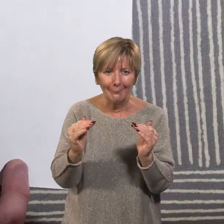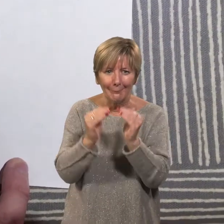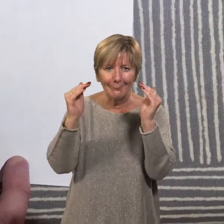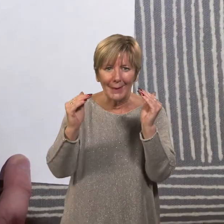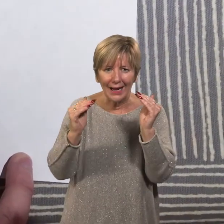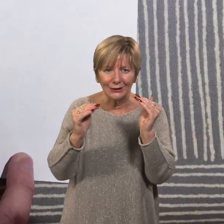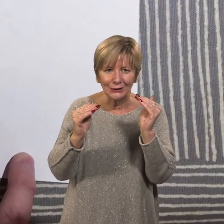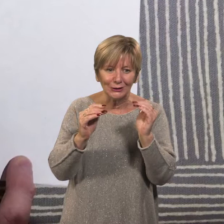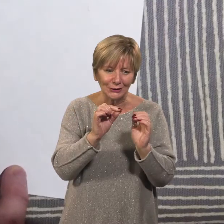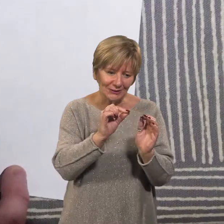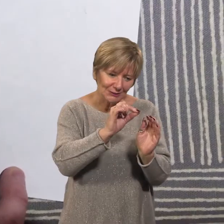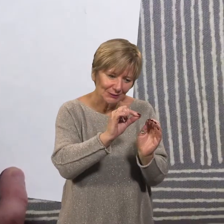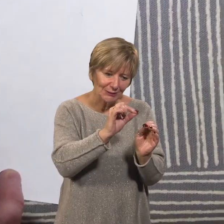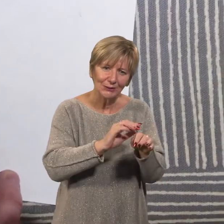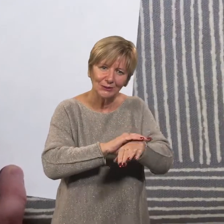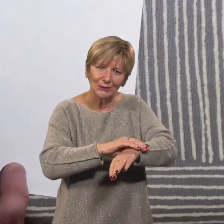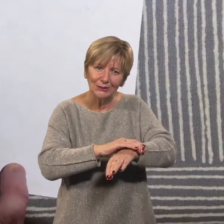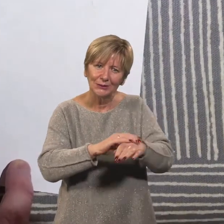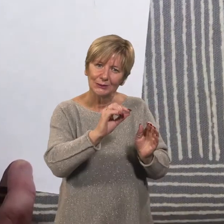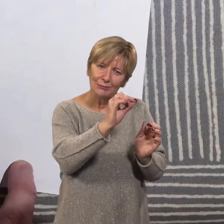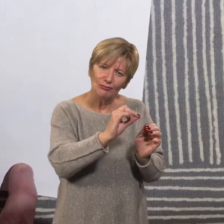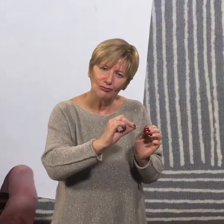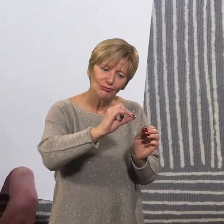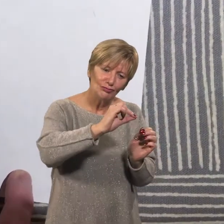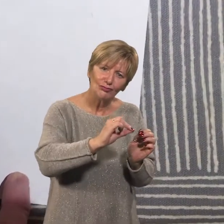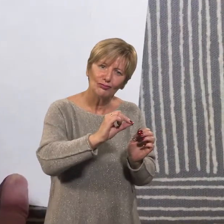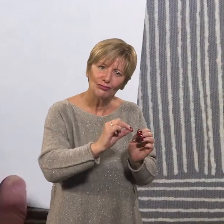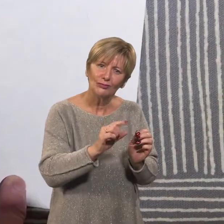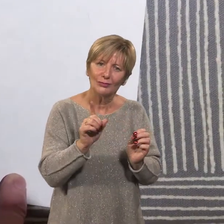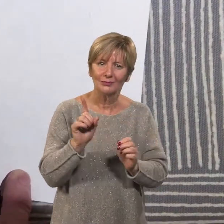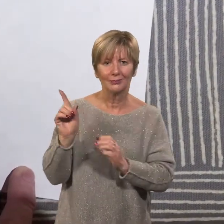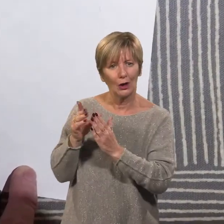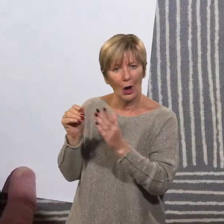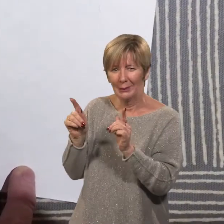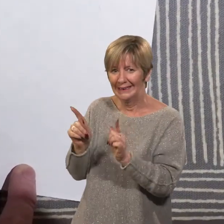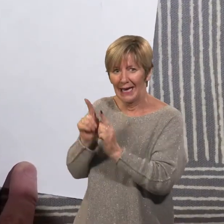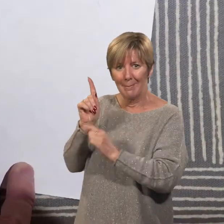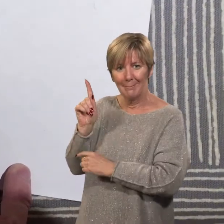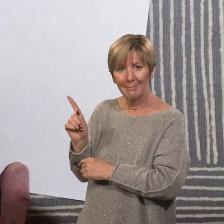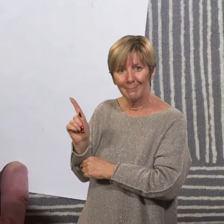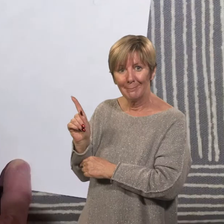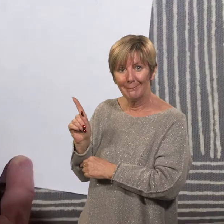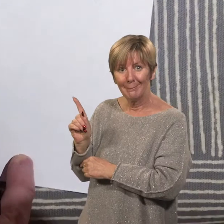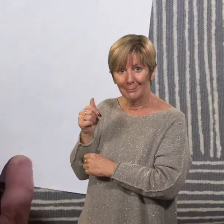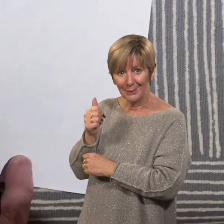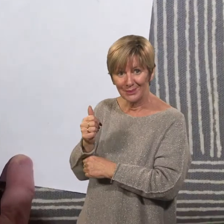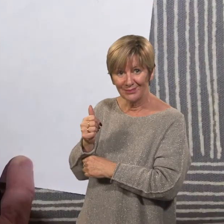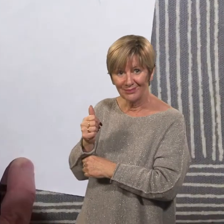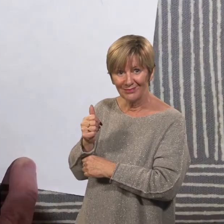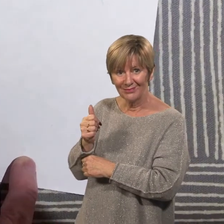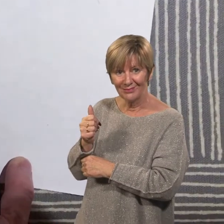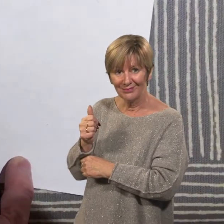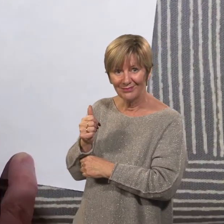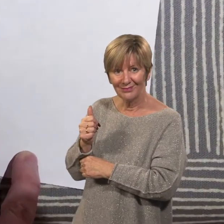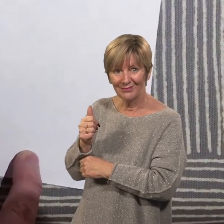elbow, down to the wrist, to his hand, and then go back up to the other side, down